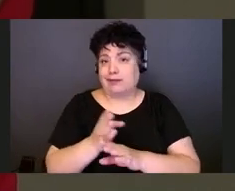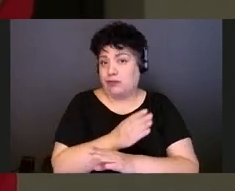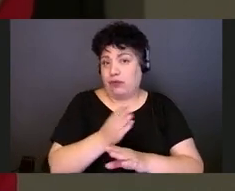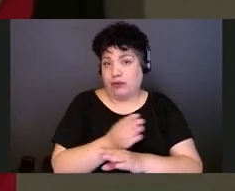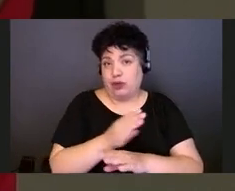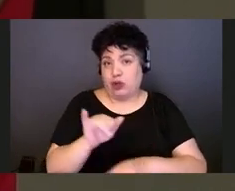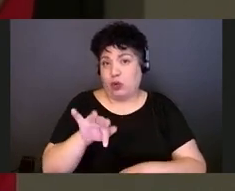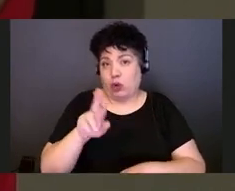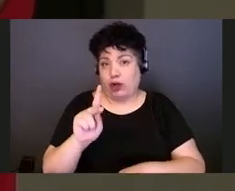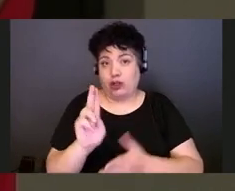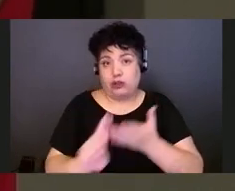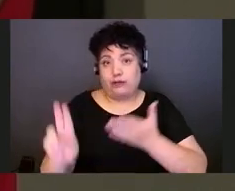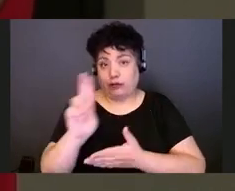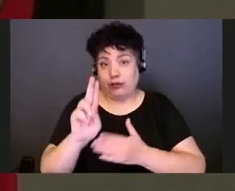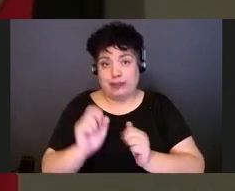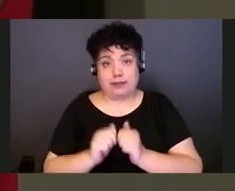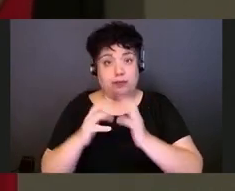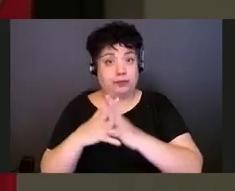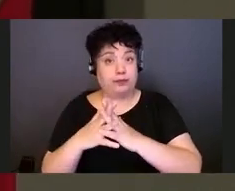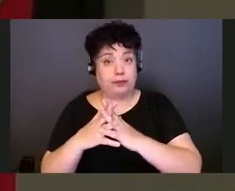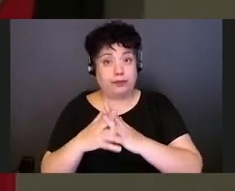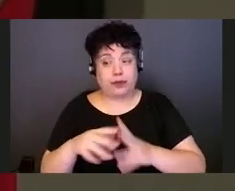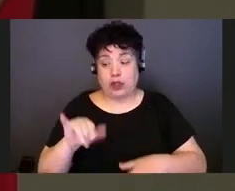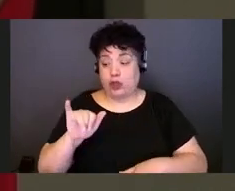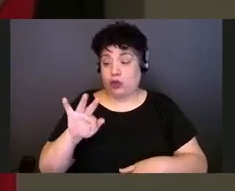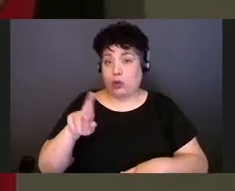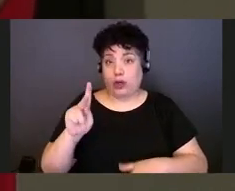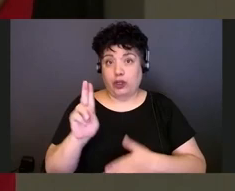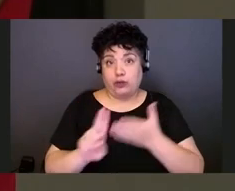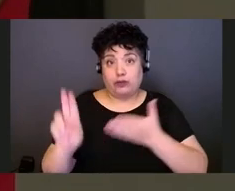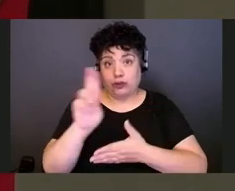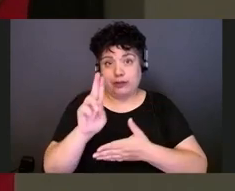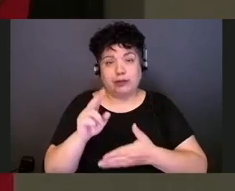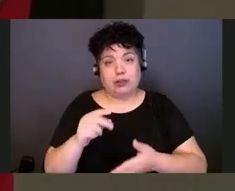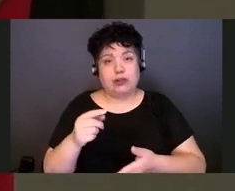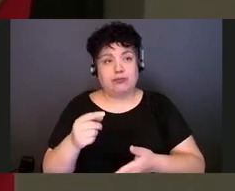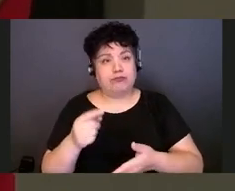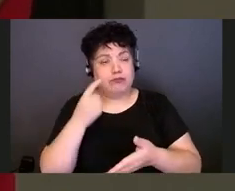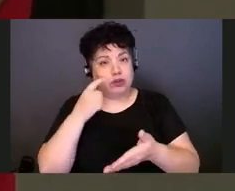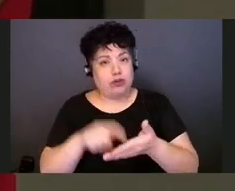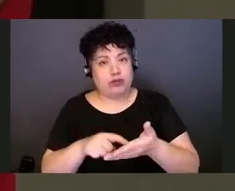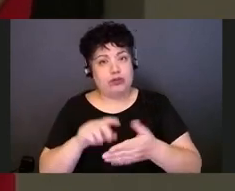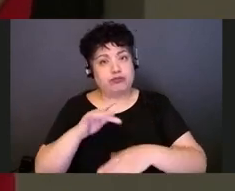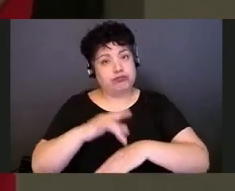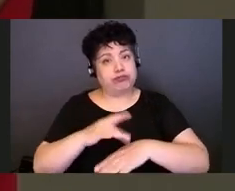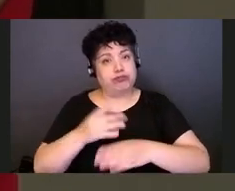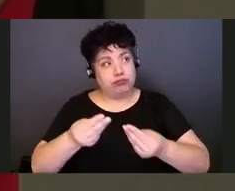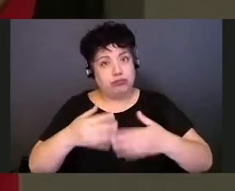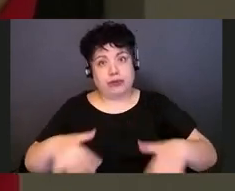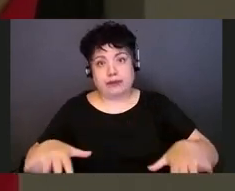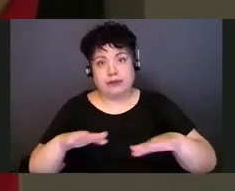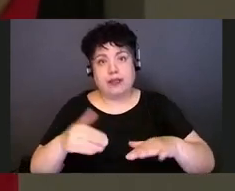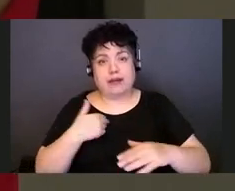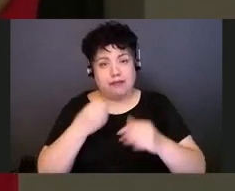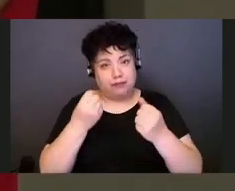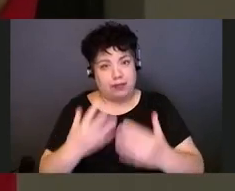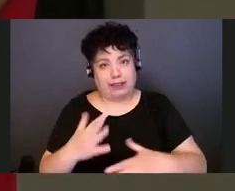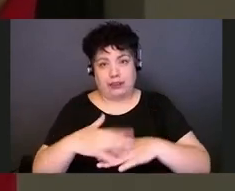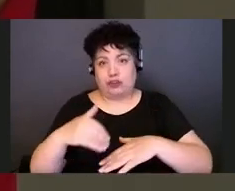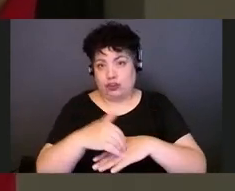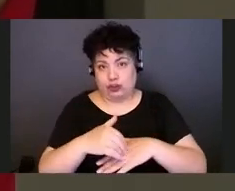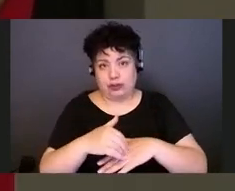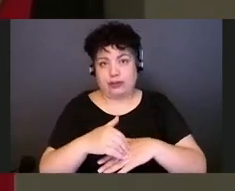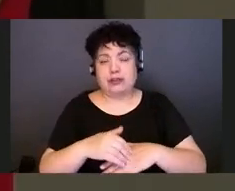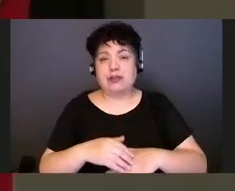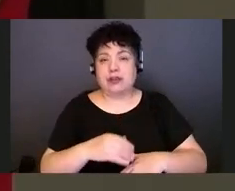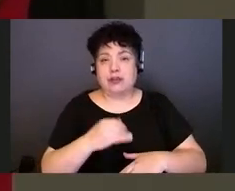York University. York University acknowledges its presence on the traditional territory of many Indigenous nations.